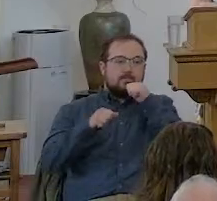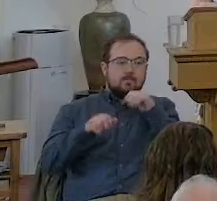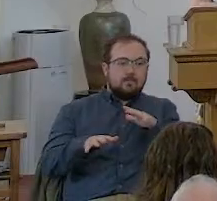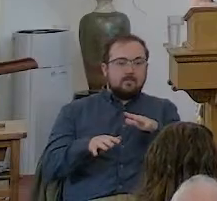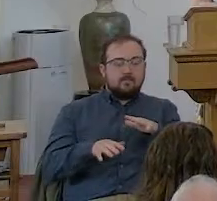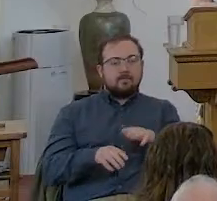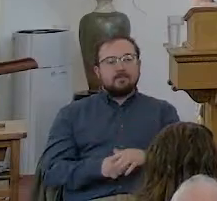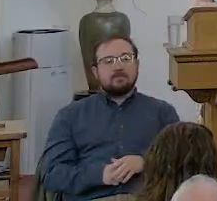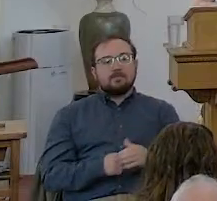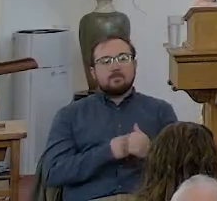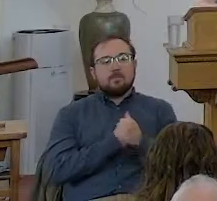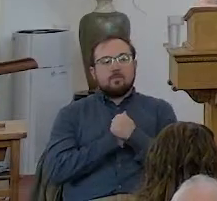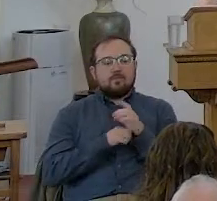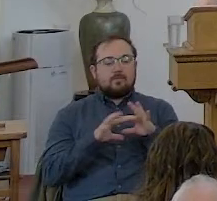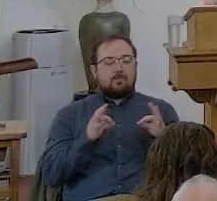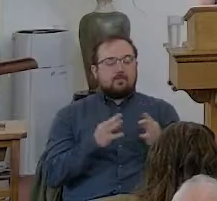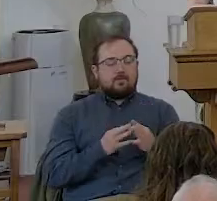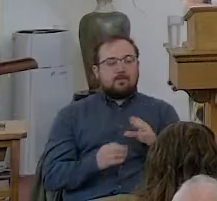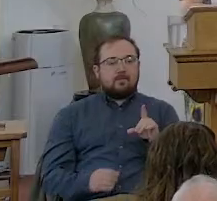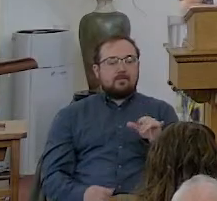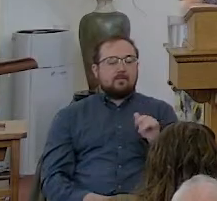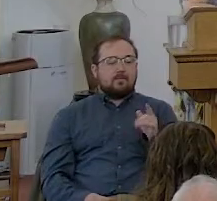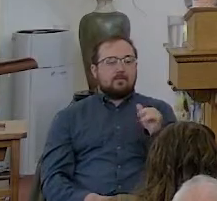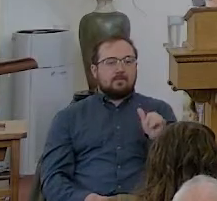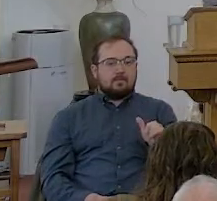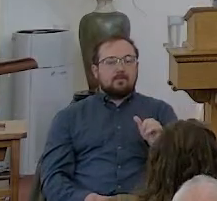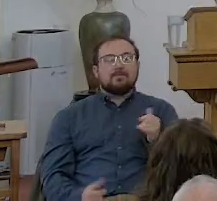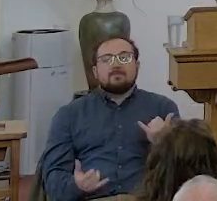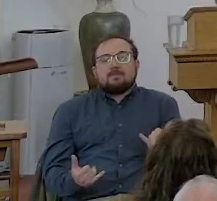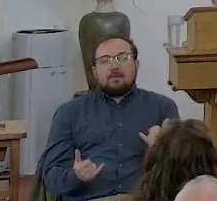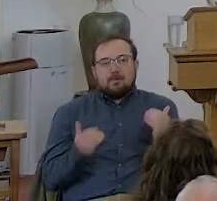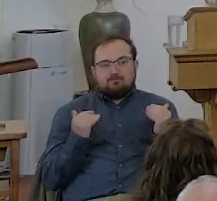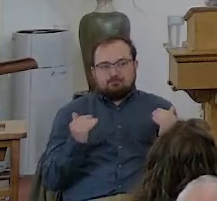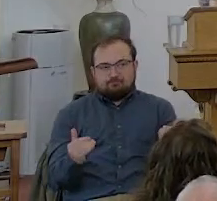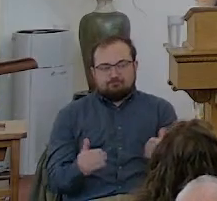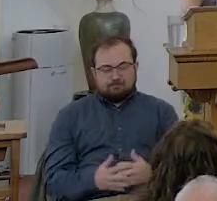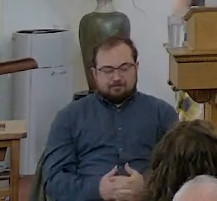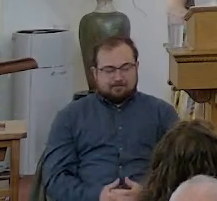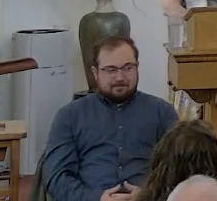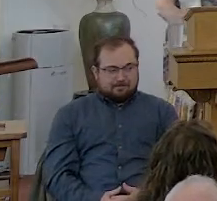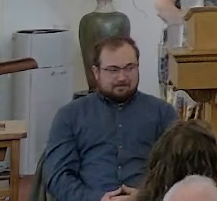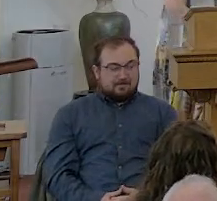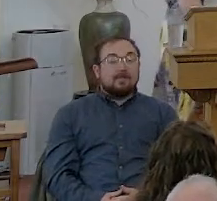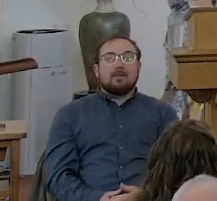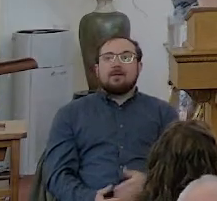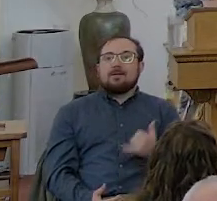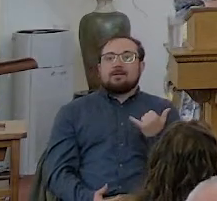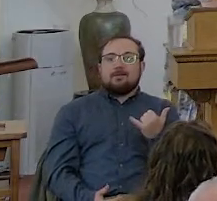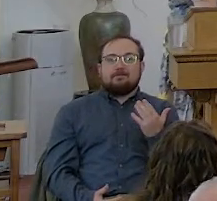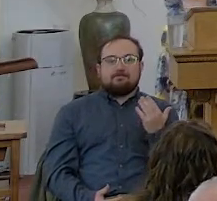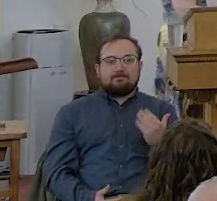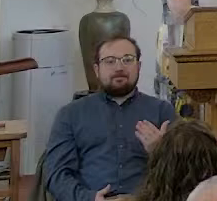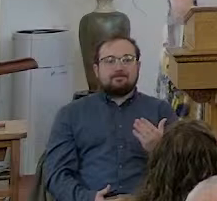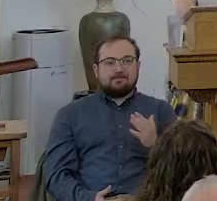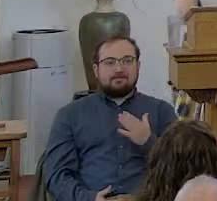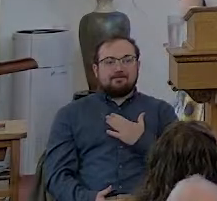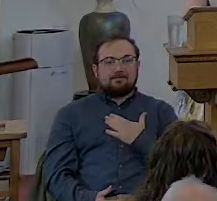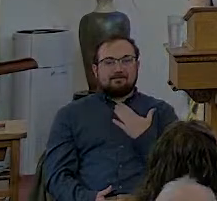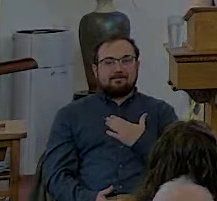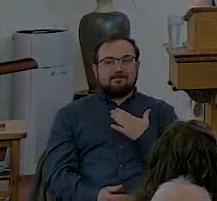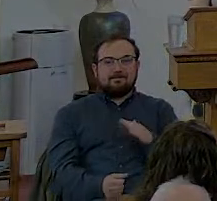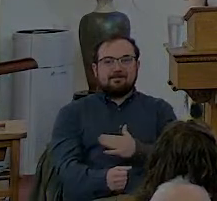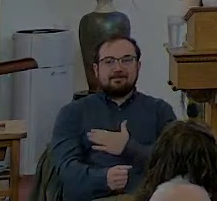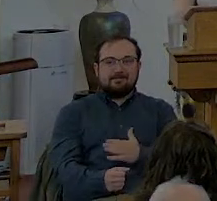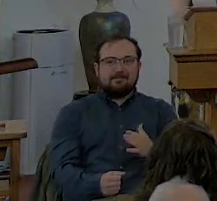Lenny and the family. Thank you. Now when we sing, shall I say now? Now let's please sing The Flames